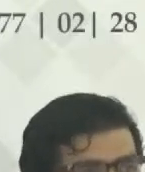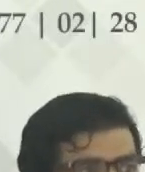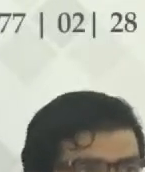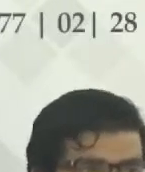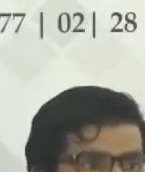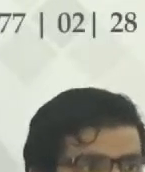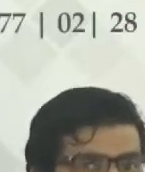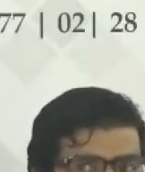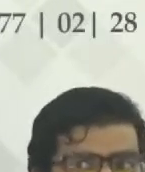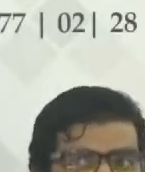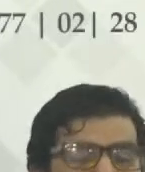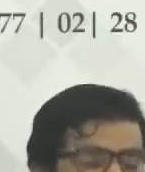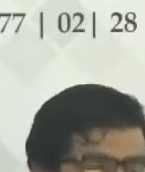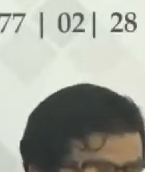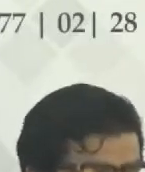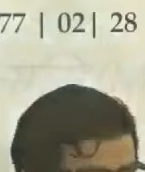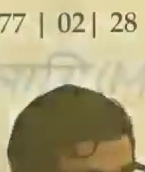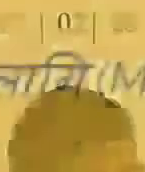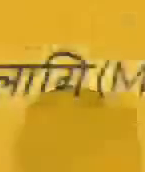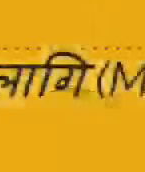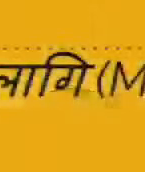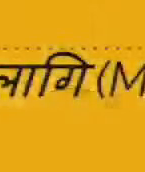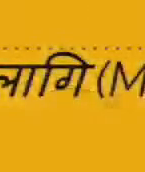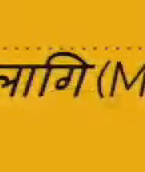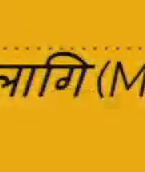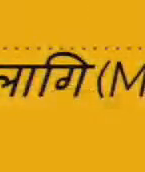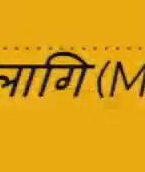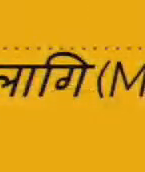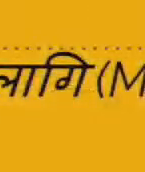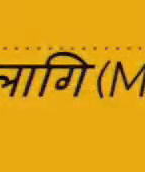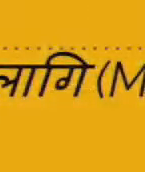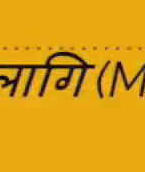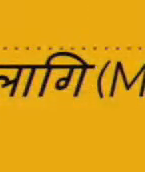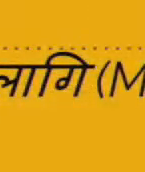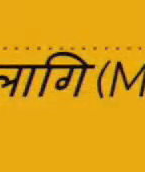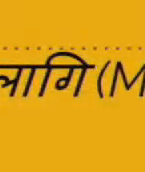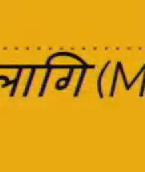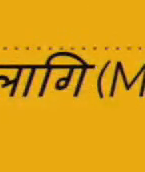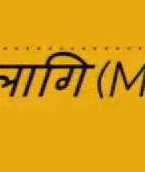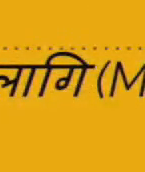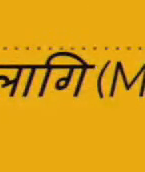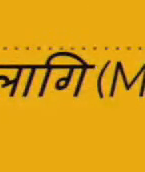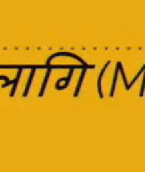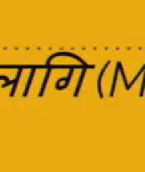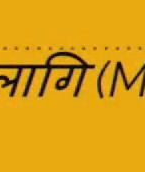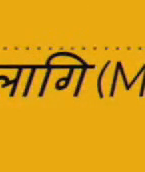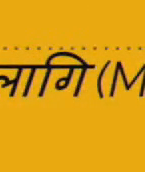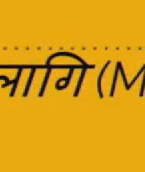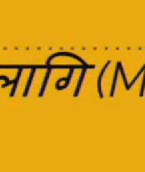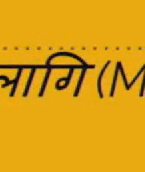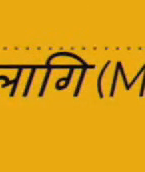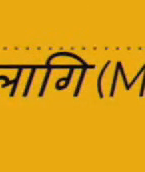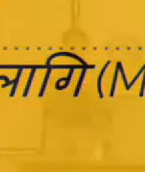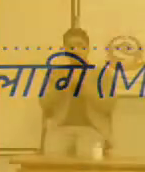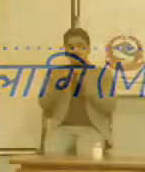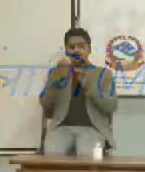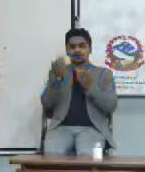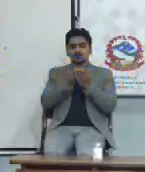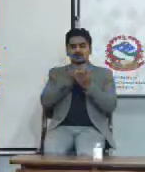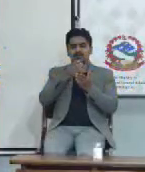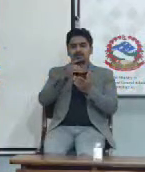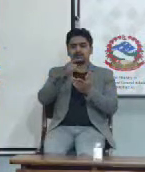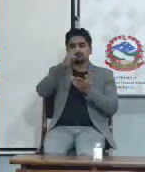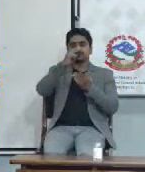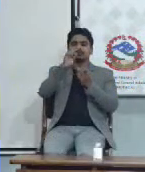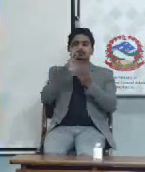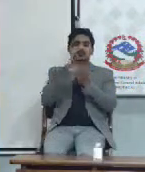connect between the public and institution and help to build the image. Time is running out, so please move ahead. I have